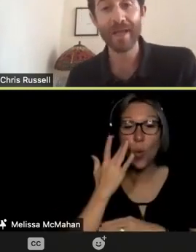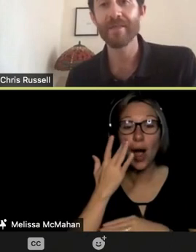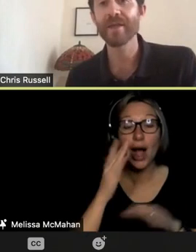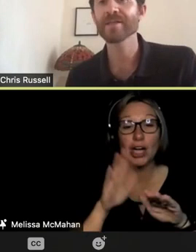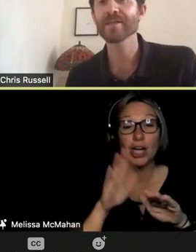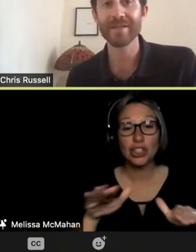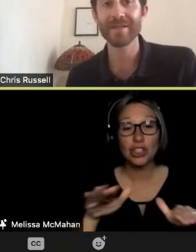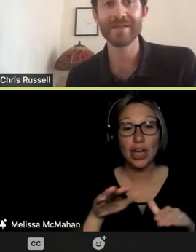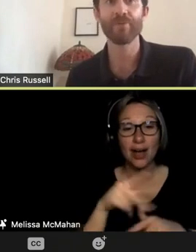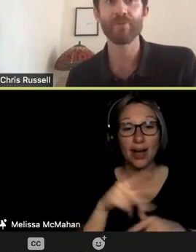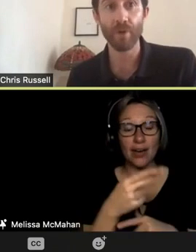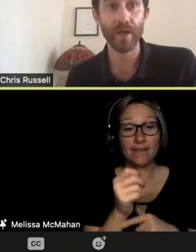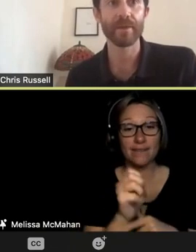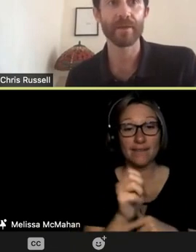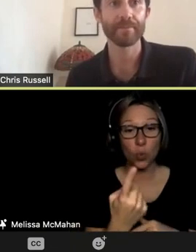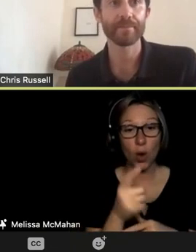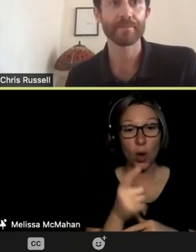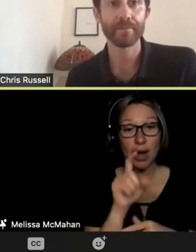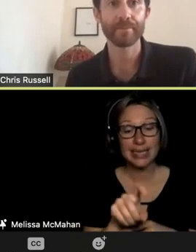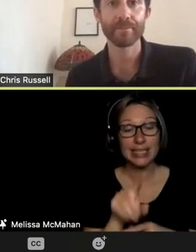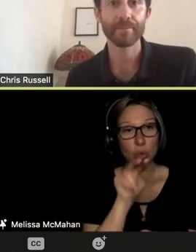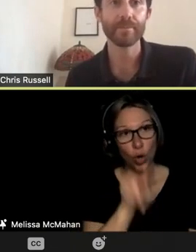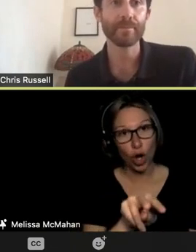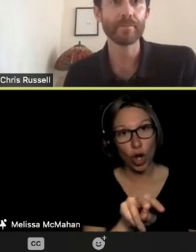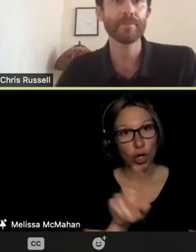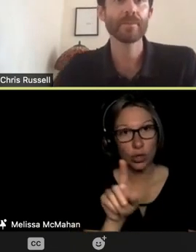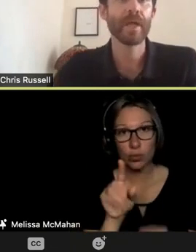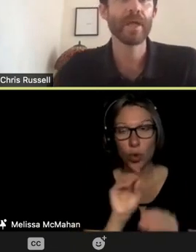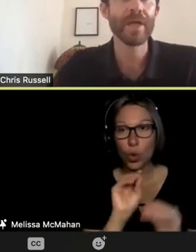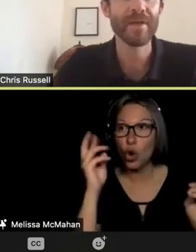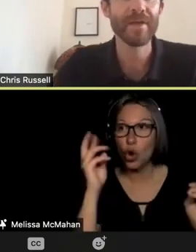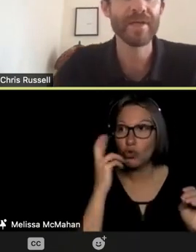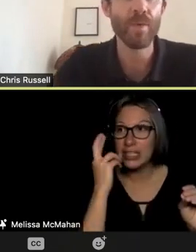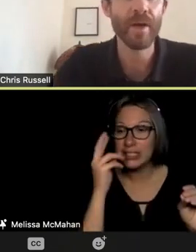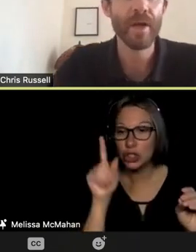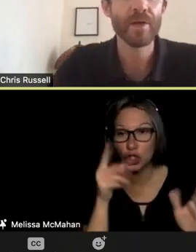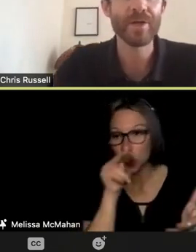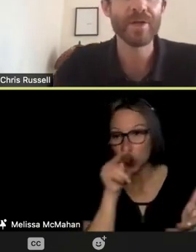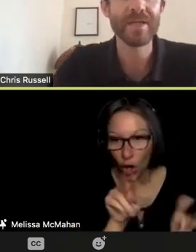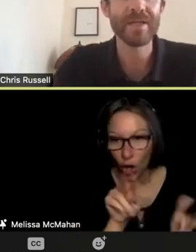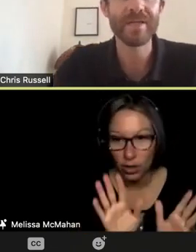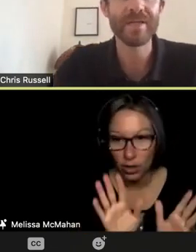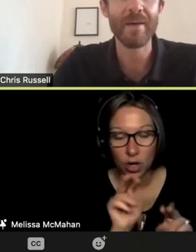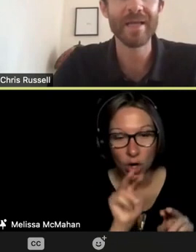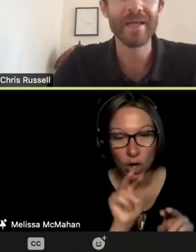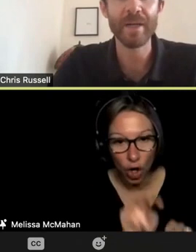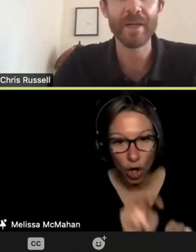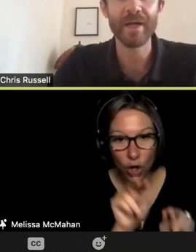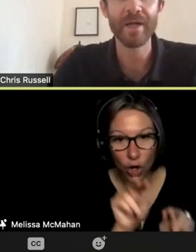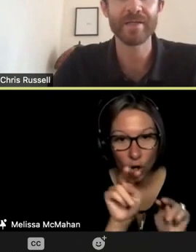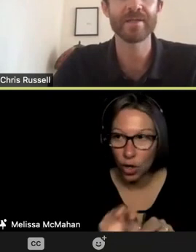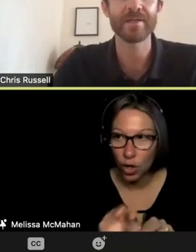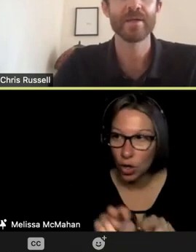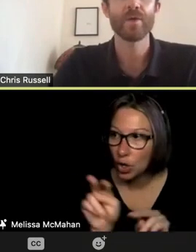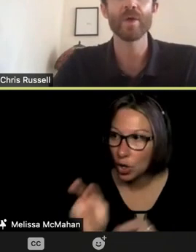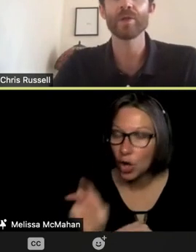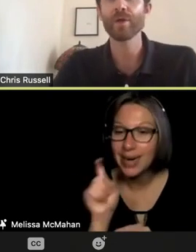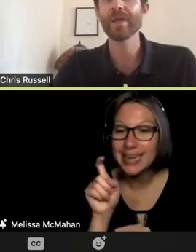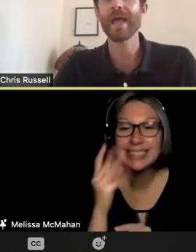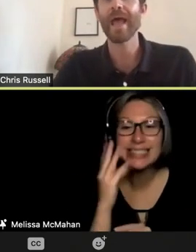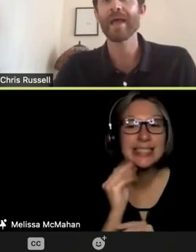just looking at things for the sake of looking at them. A child in phase 1 just needs